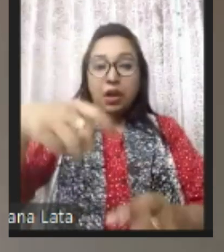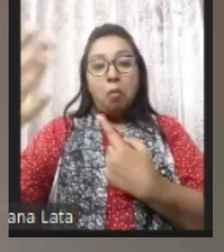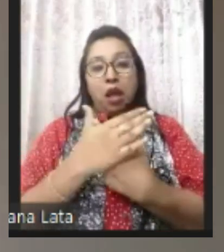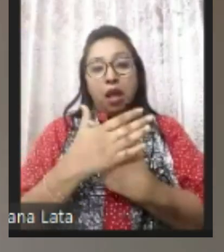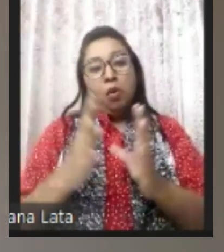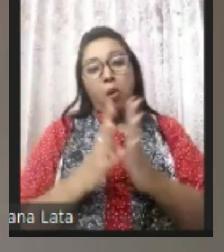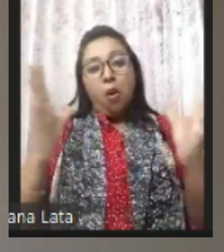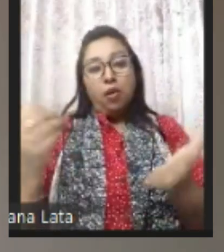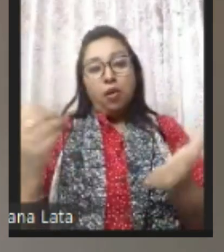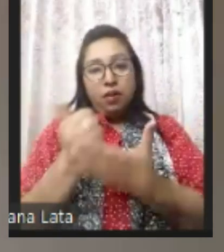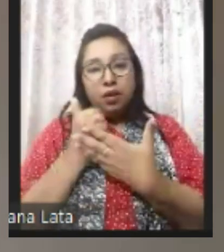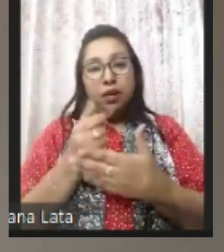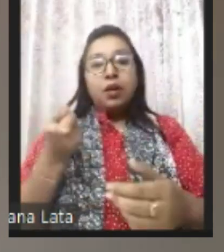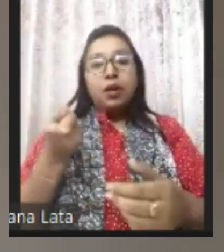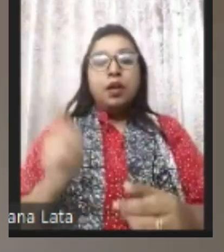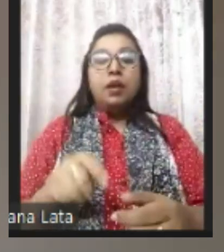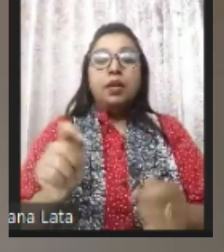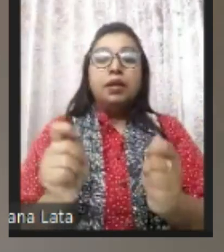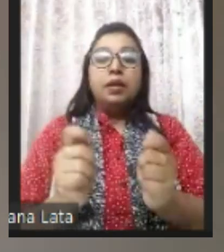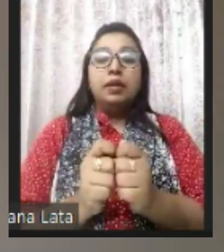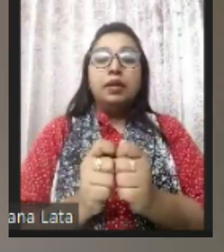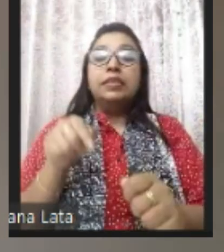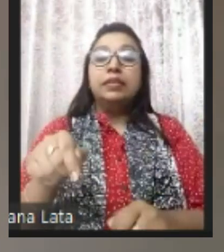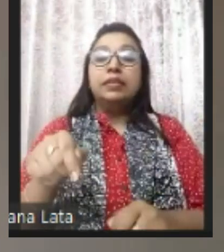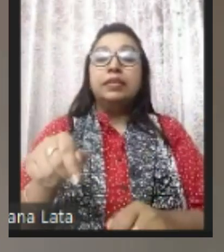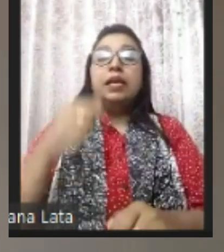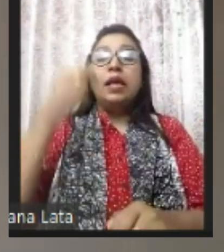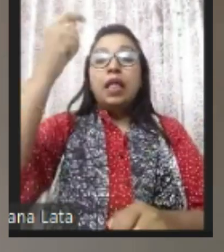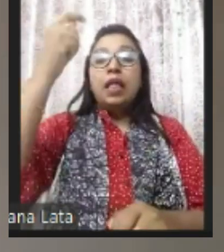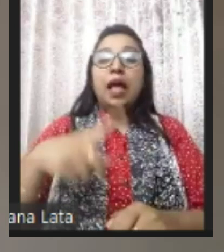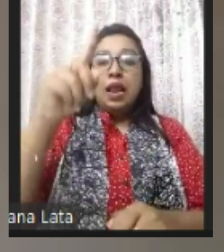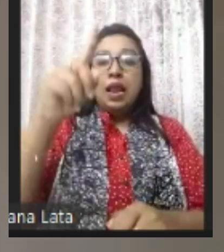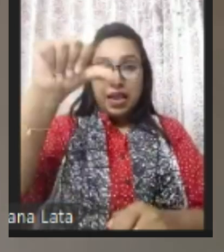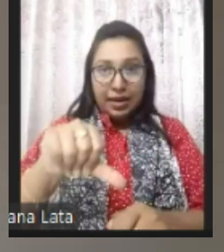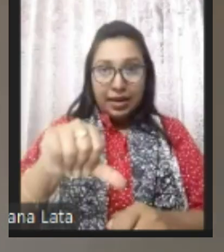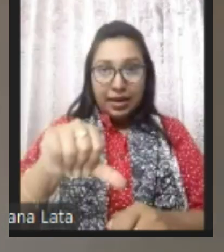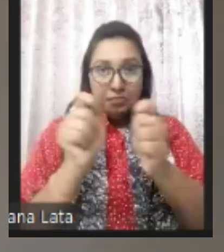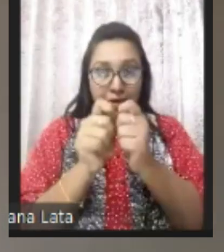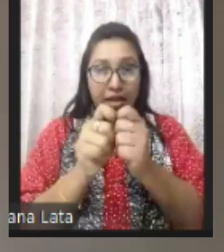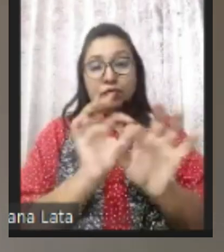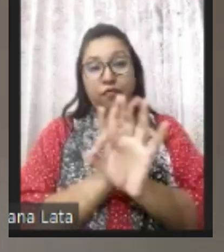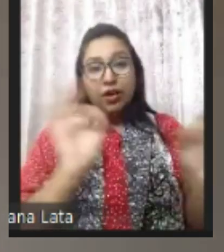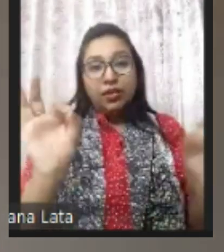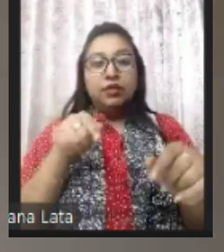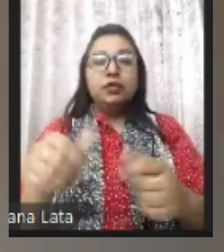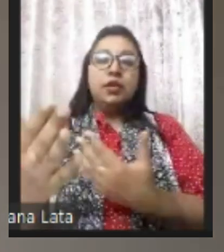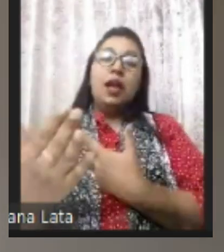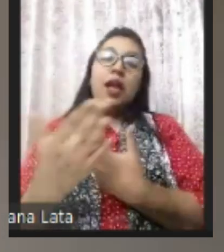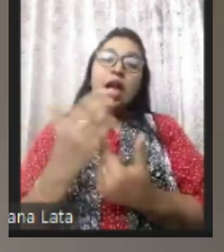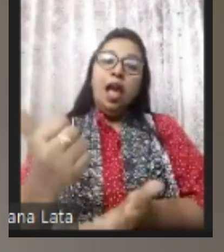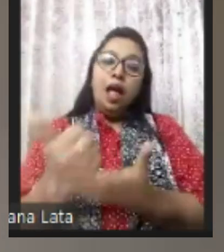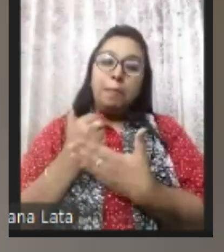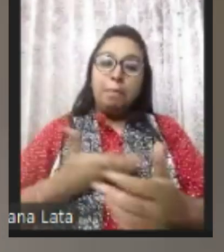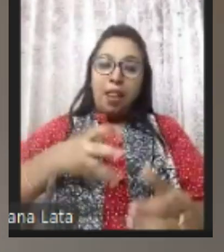welcome support from Article 19 to make it happen. So I've mentioned a number